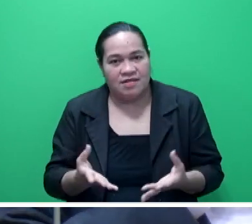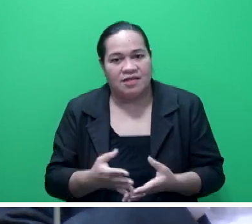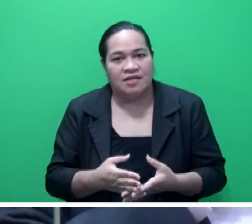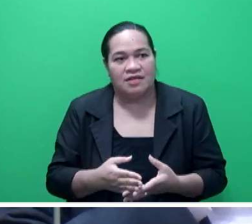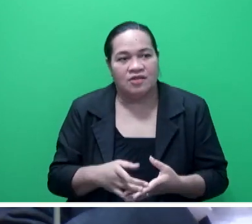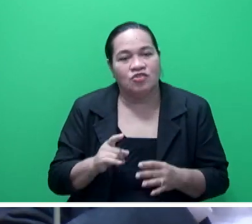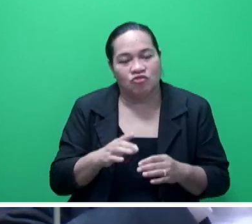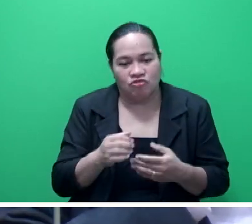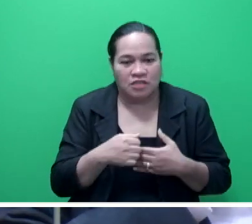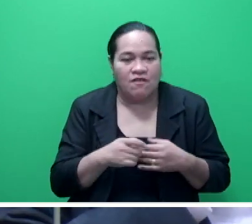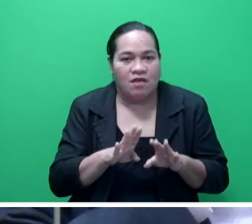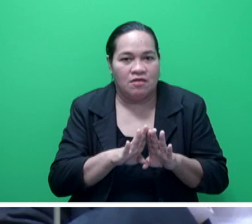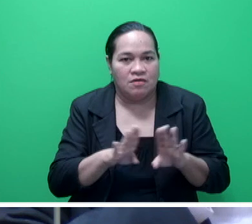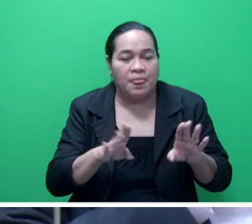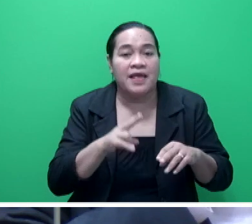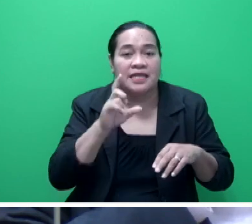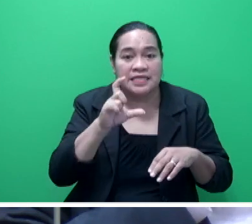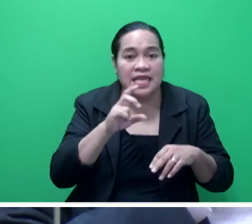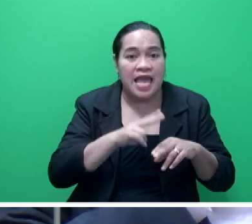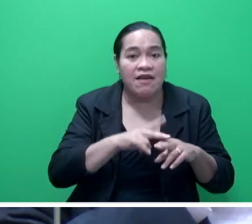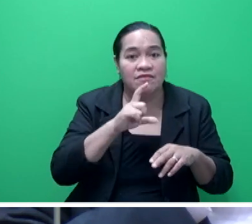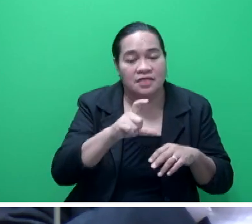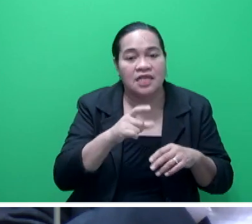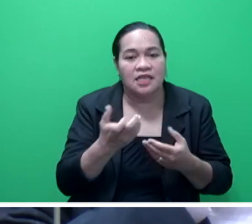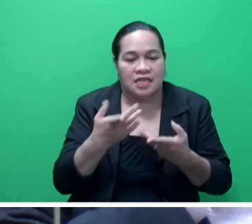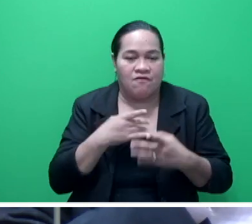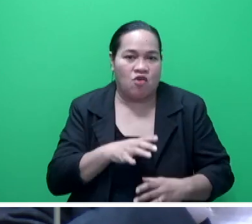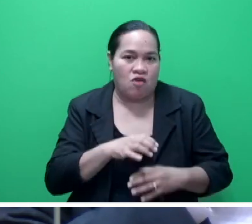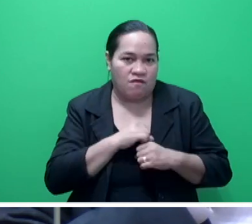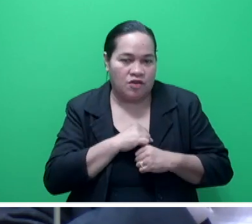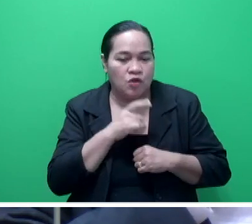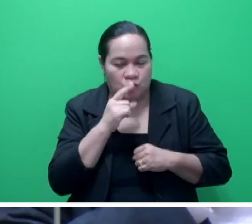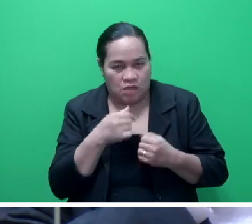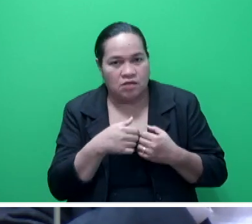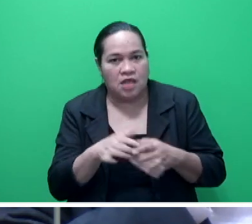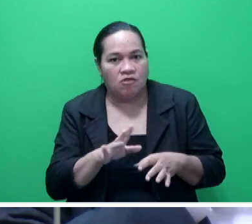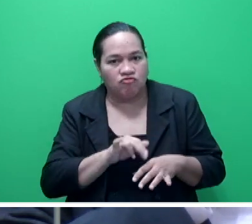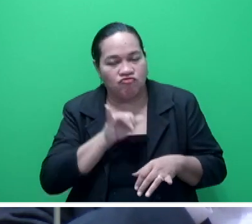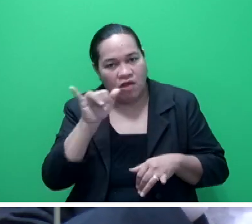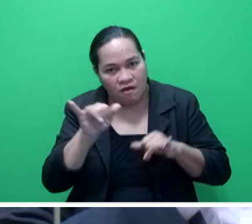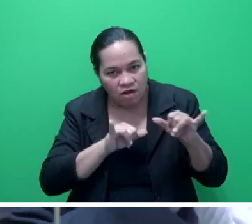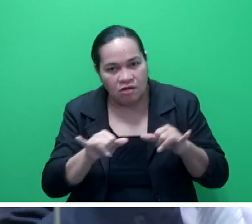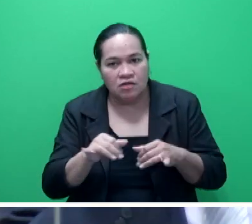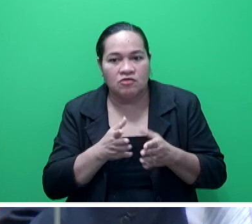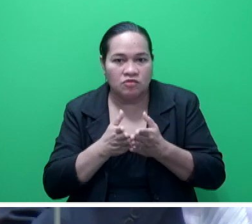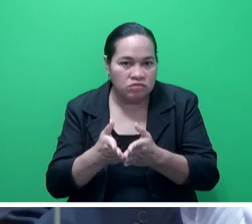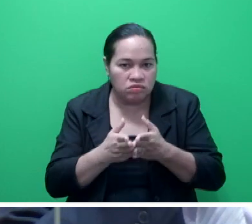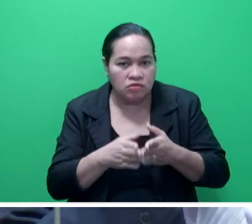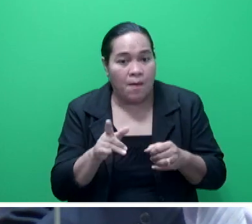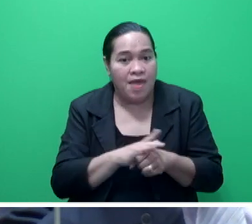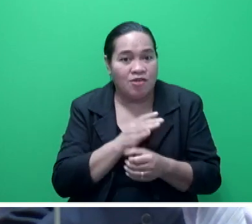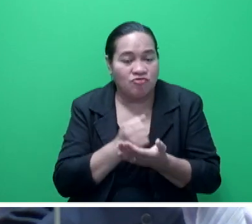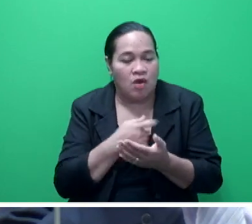safely reopen. The CFC has actually given us greater confidence to resume travel, whilst ensuring the health and safety of